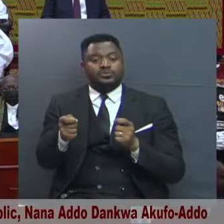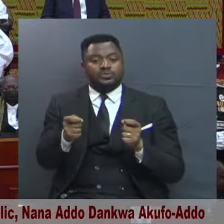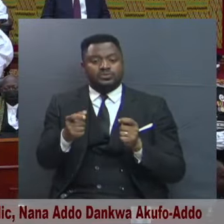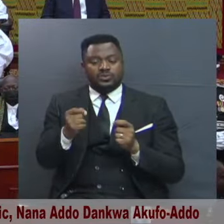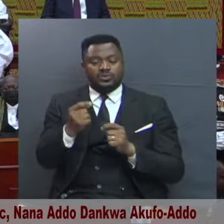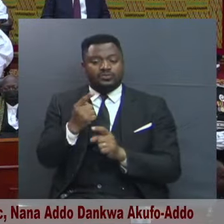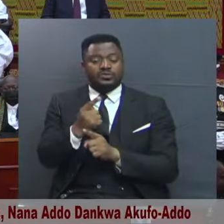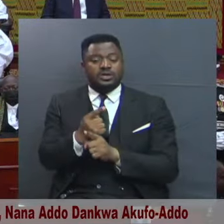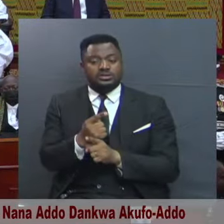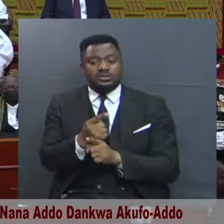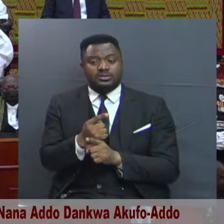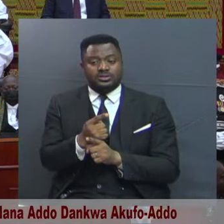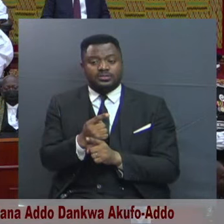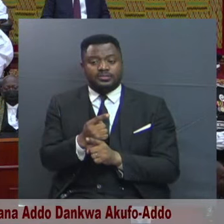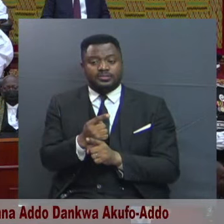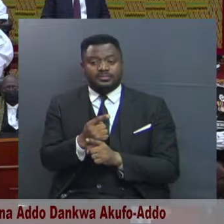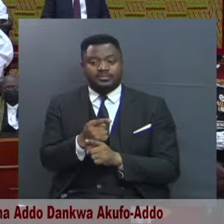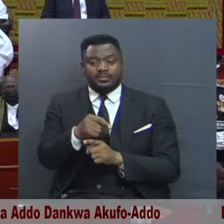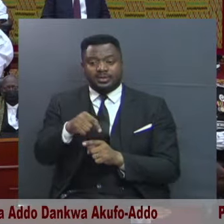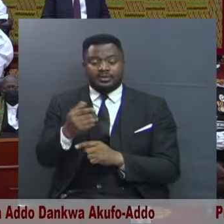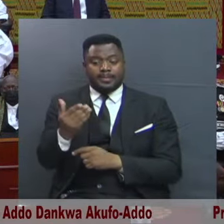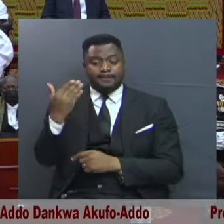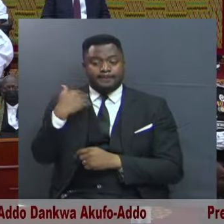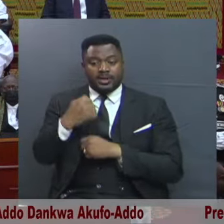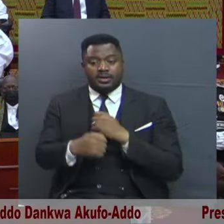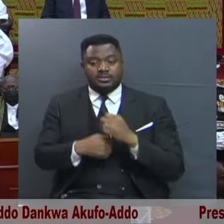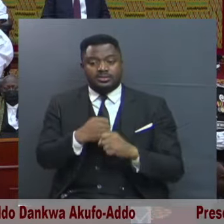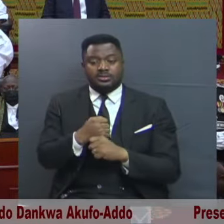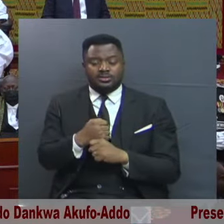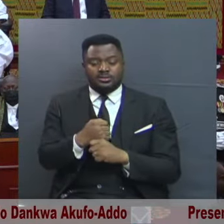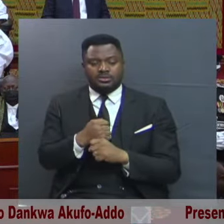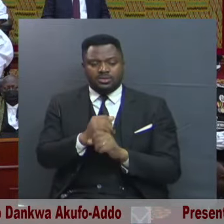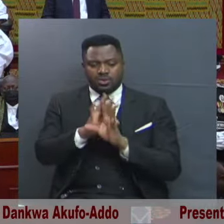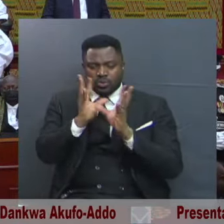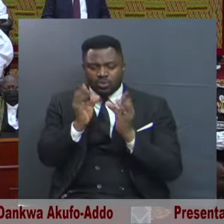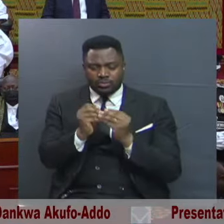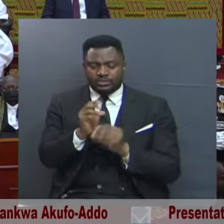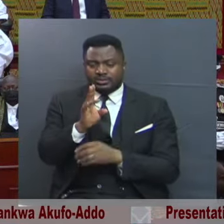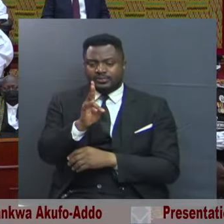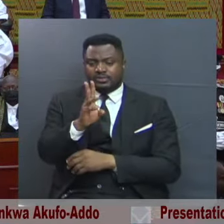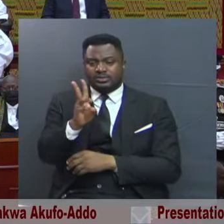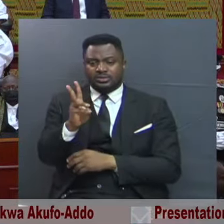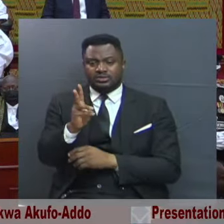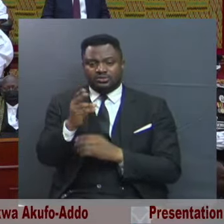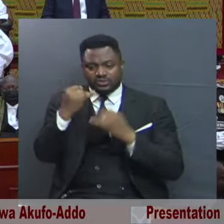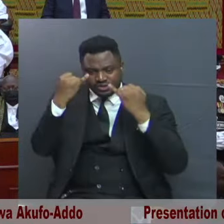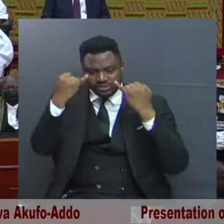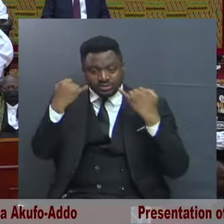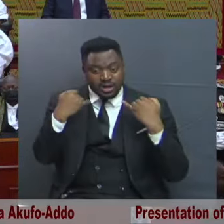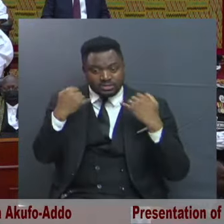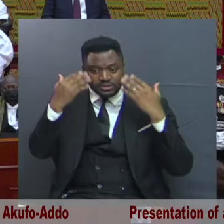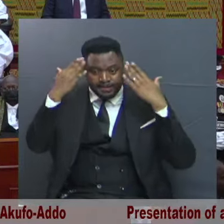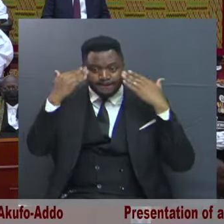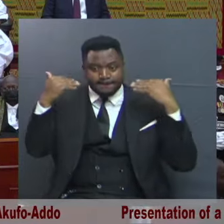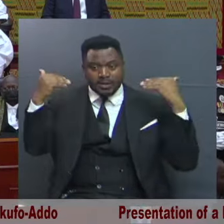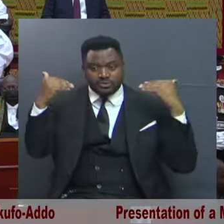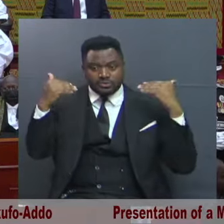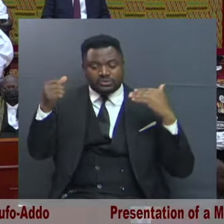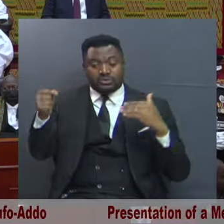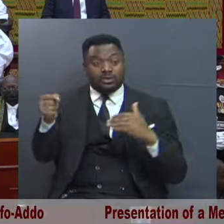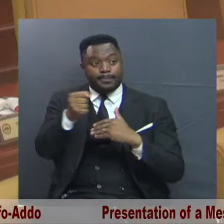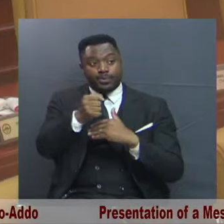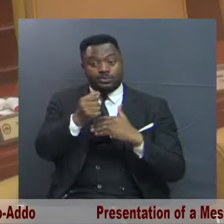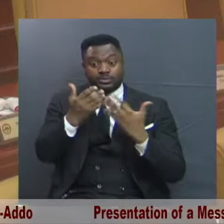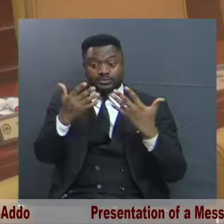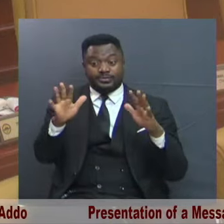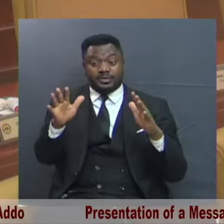of justice this past year a total of 76 judges and Ma magistrates were